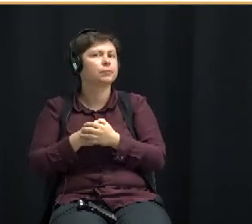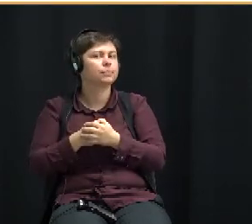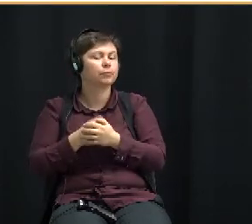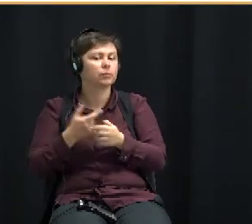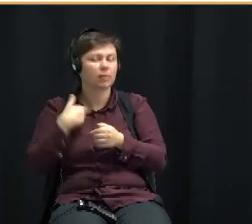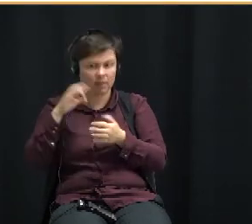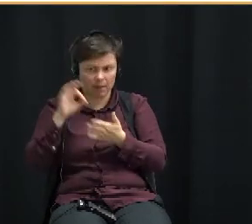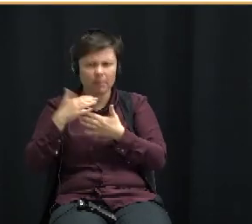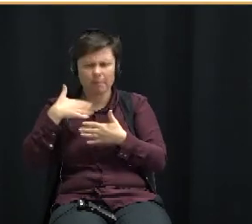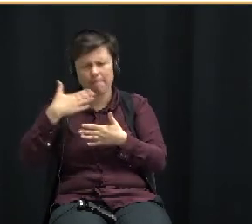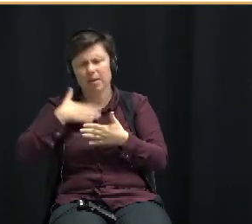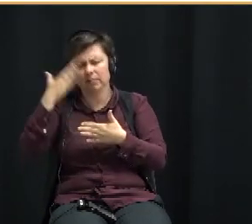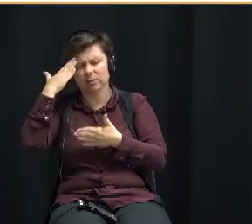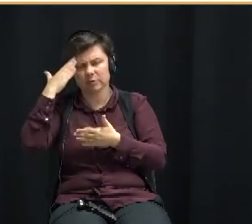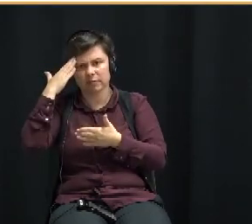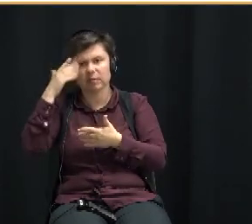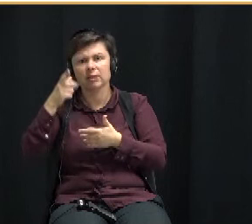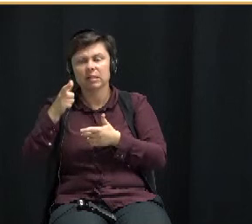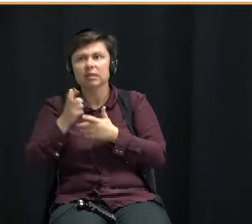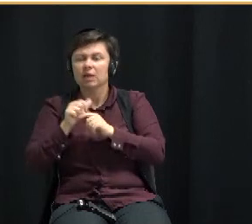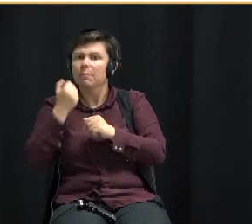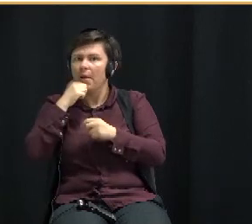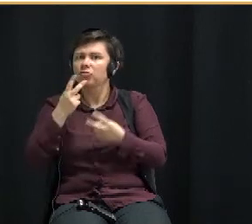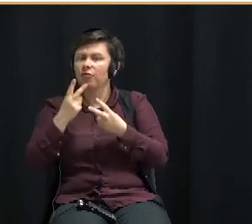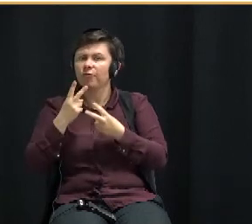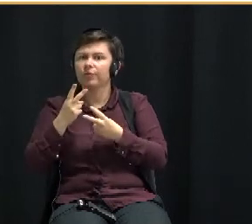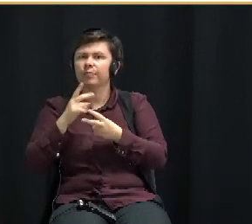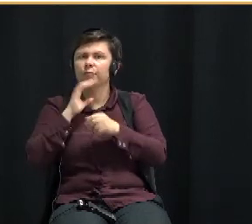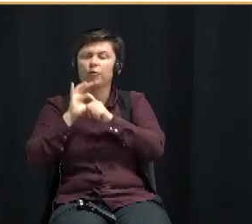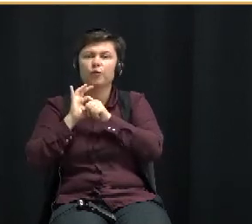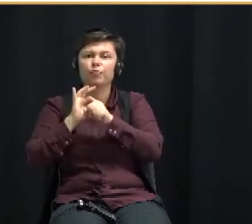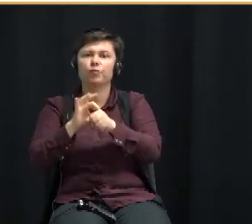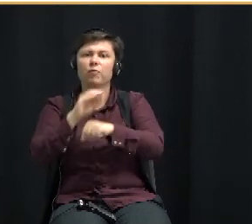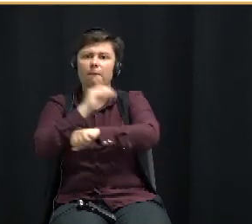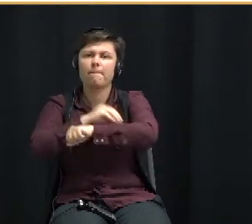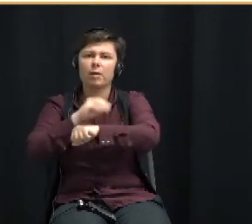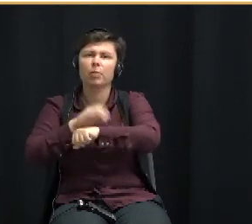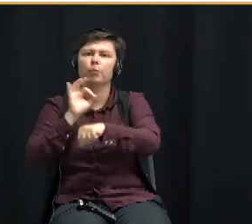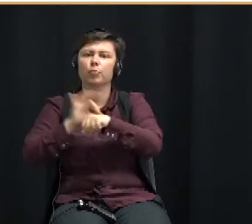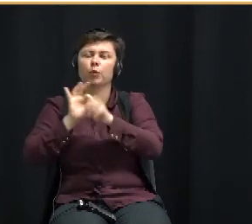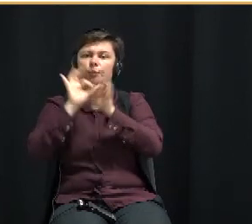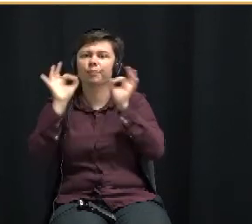universal design early on in the planning sessions and processes. So we can take it